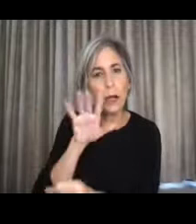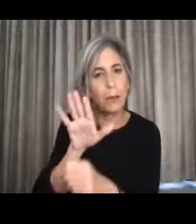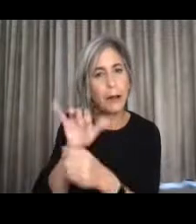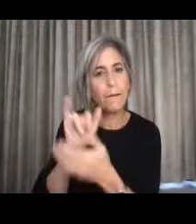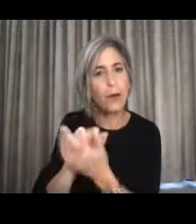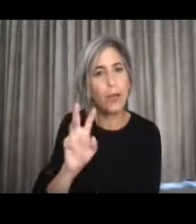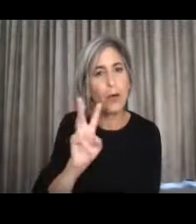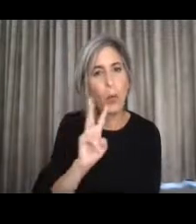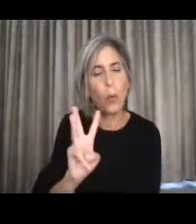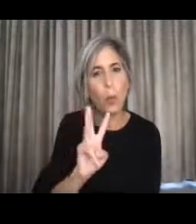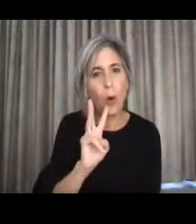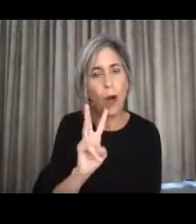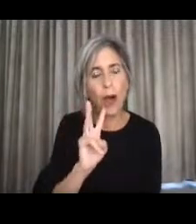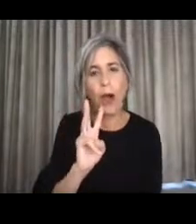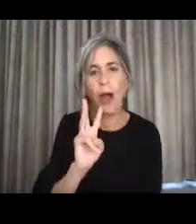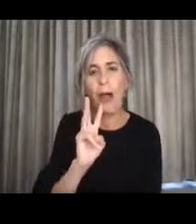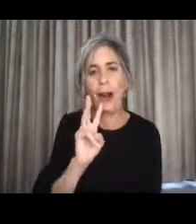water